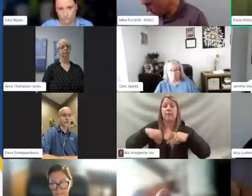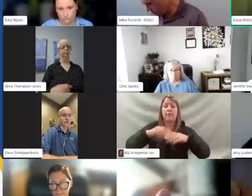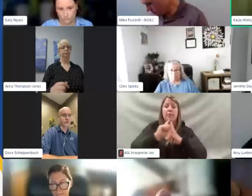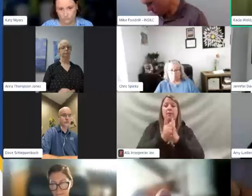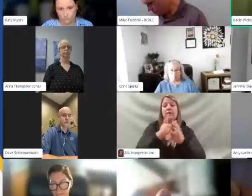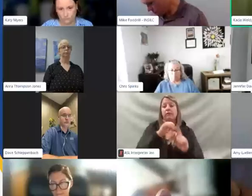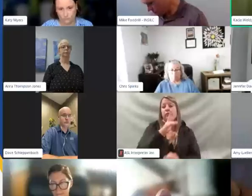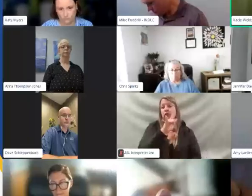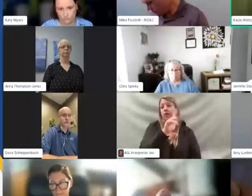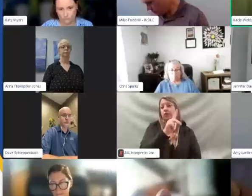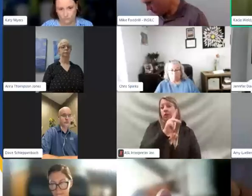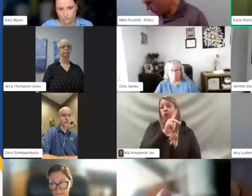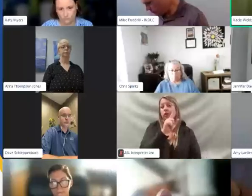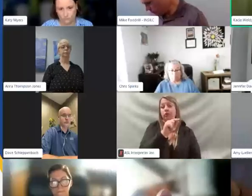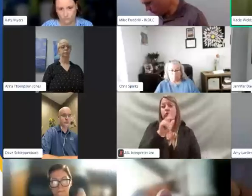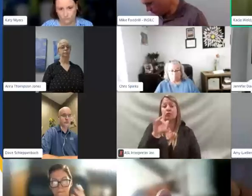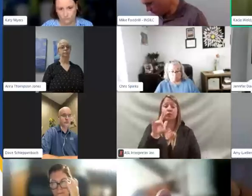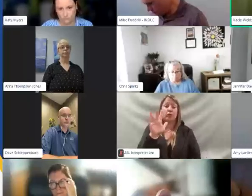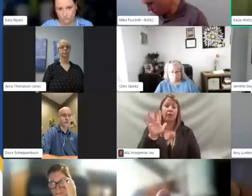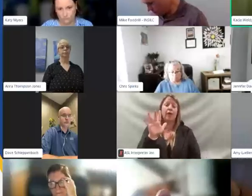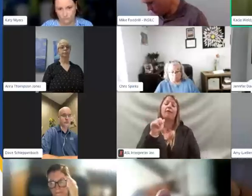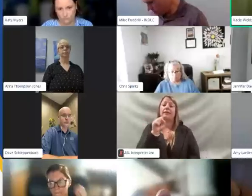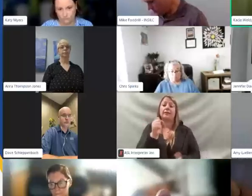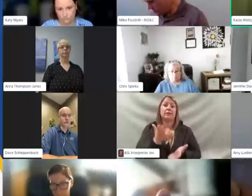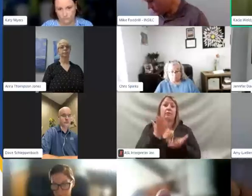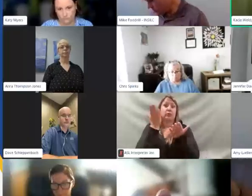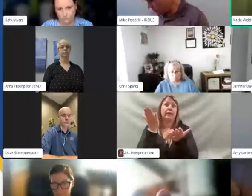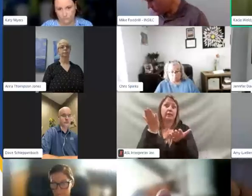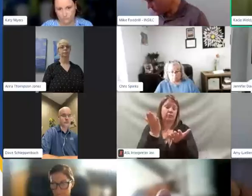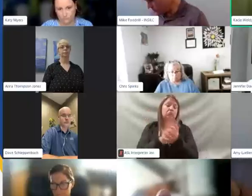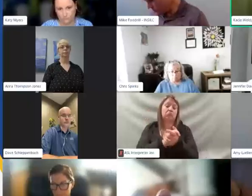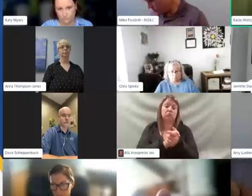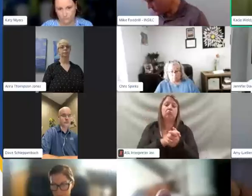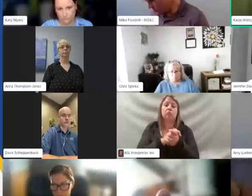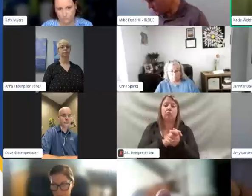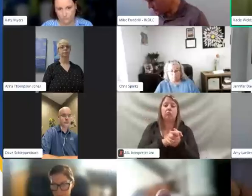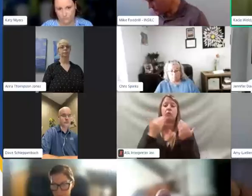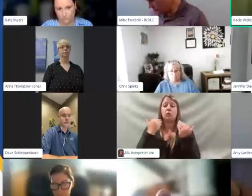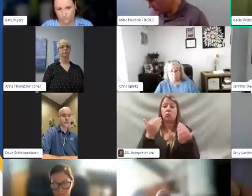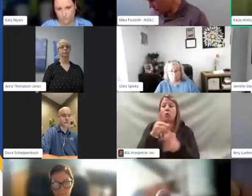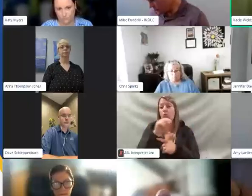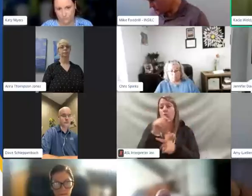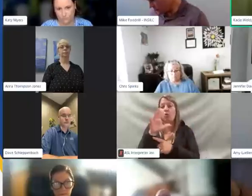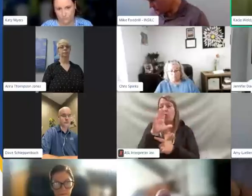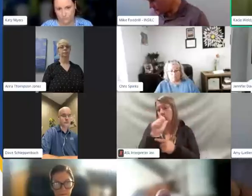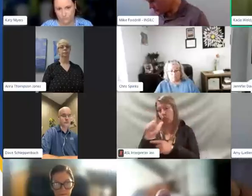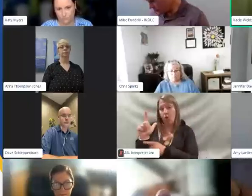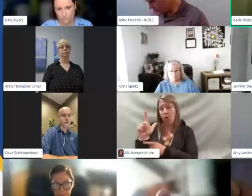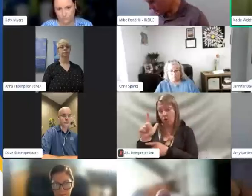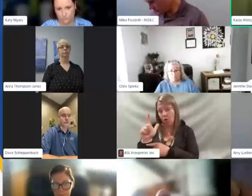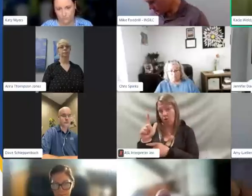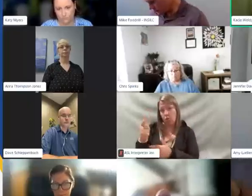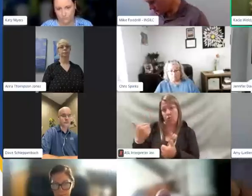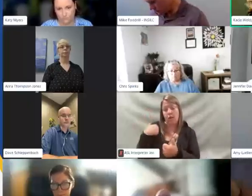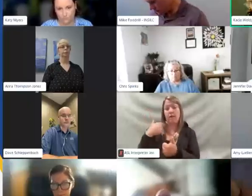July 23rd, 2025 as they were presented. And I'm going to do a roll call. So let's see, we